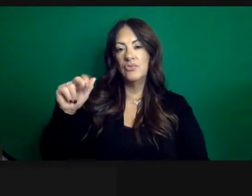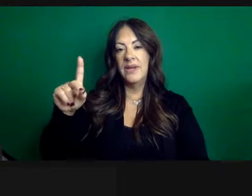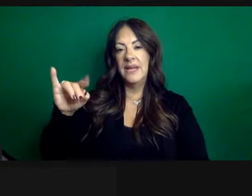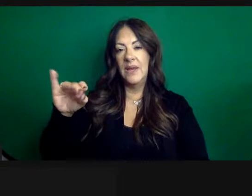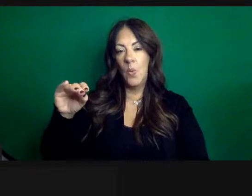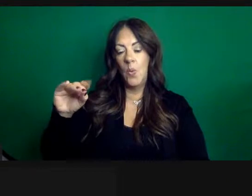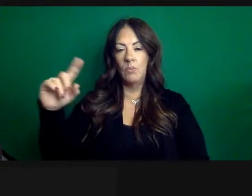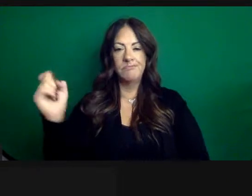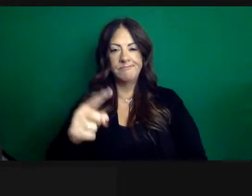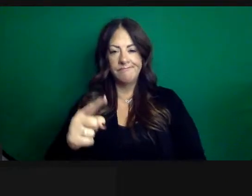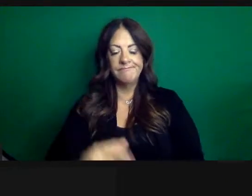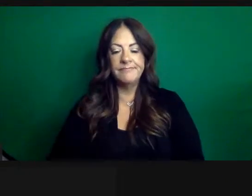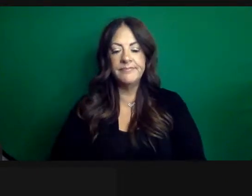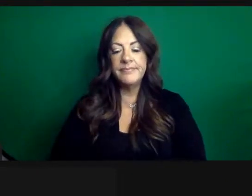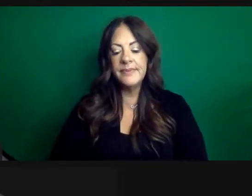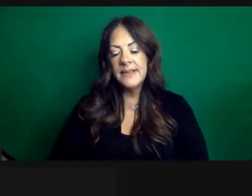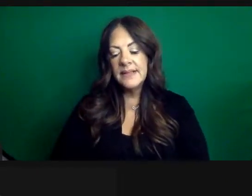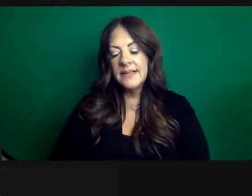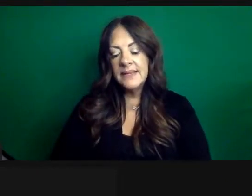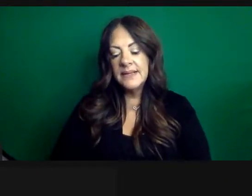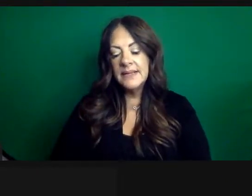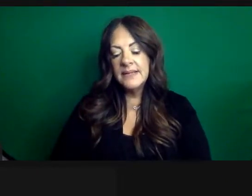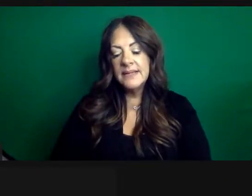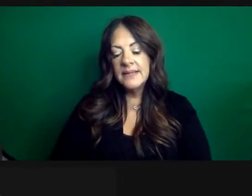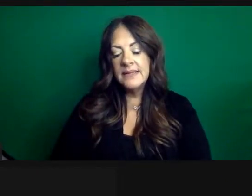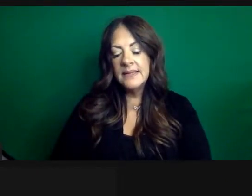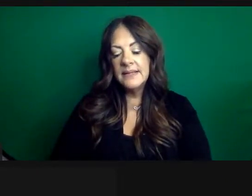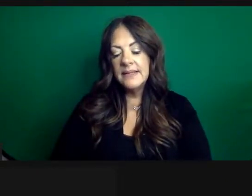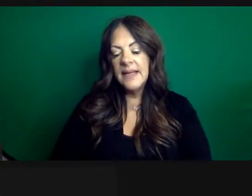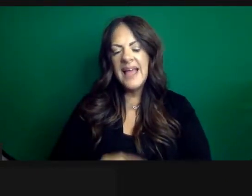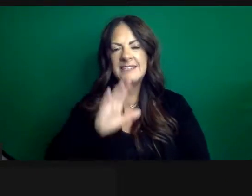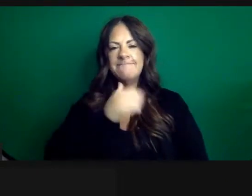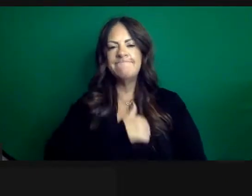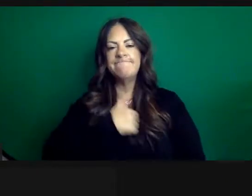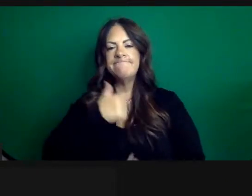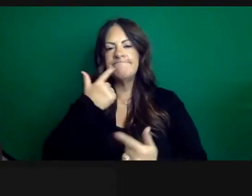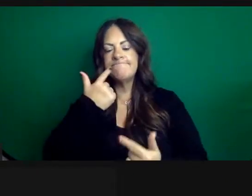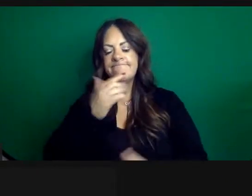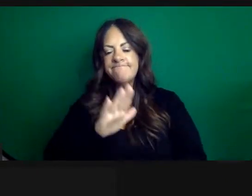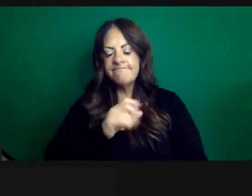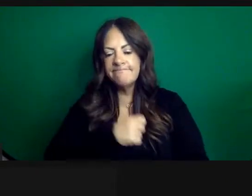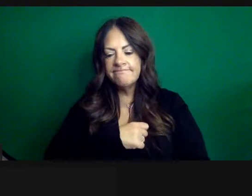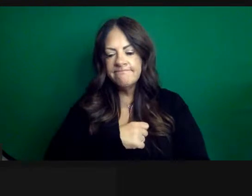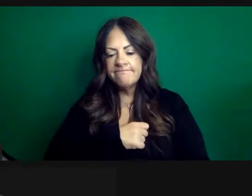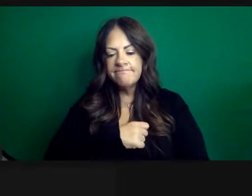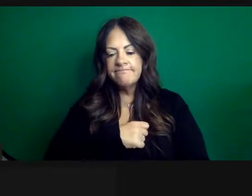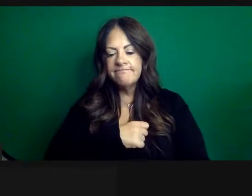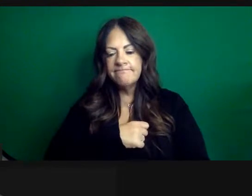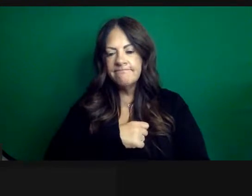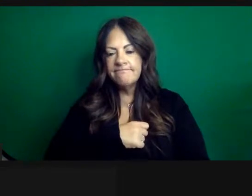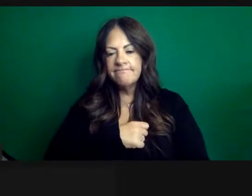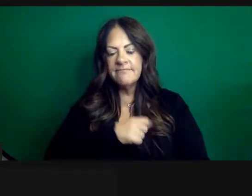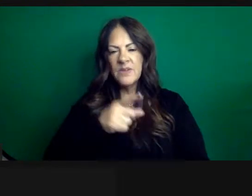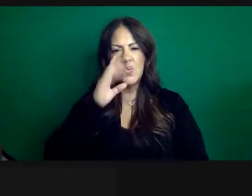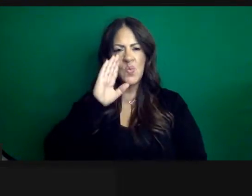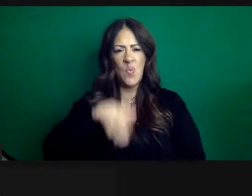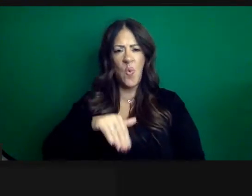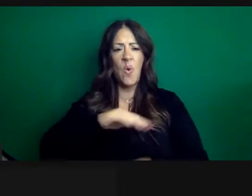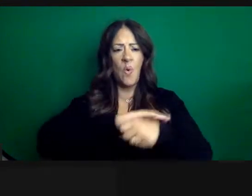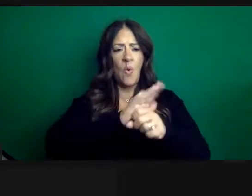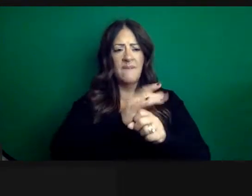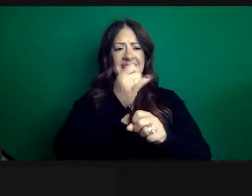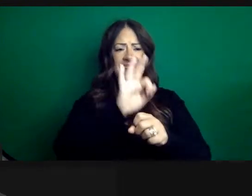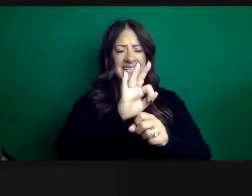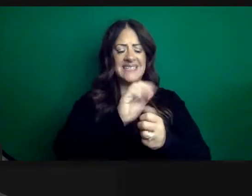Hi, thank you. Sorry, I'm laughing. It's Petsuda. Given the threat posed by new variants, how likely do you think it is